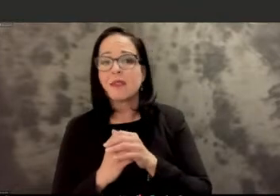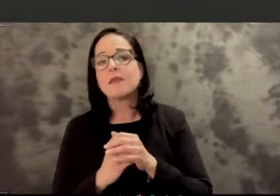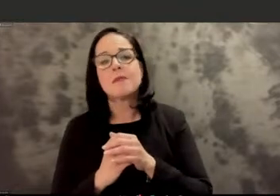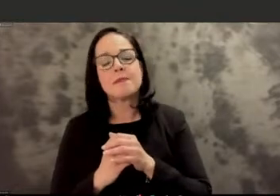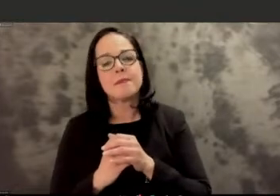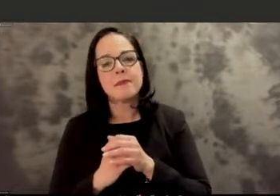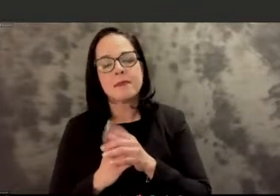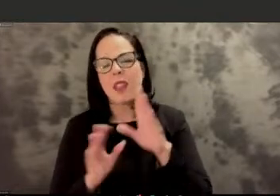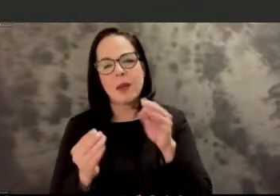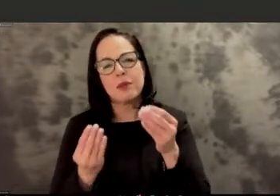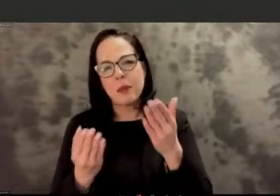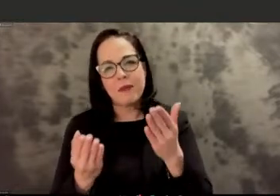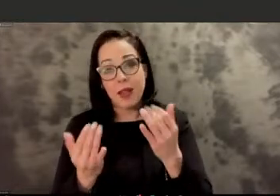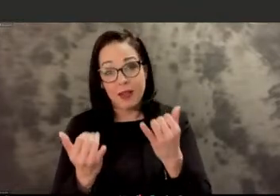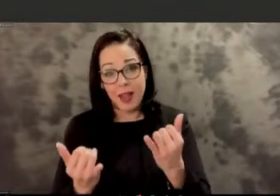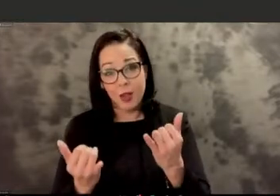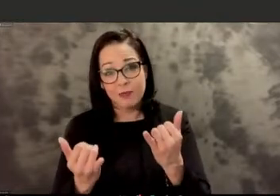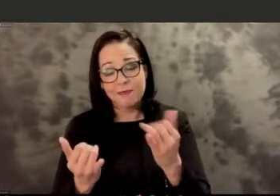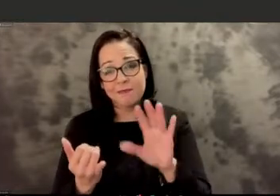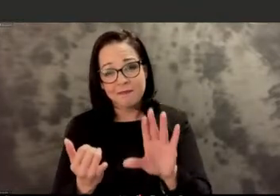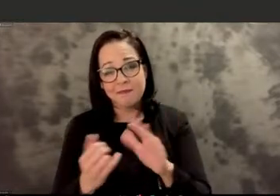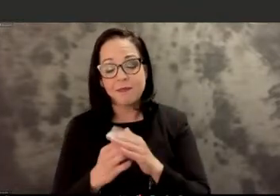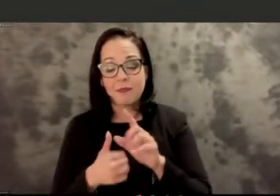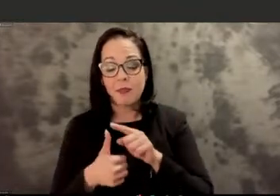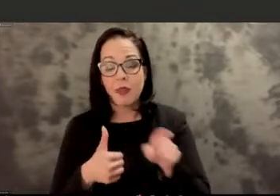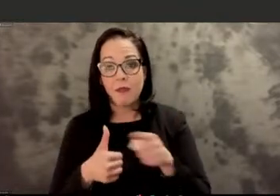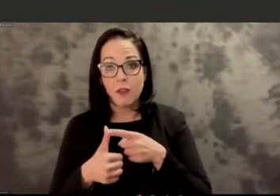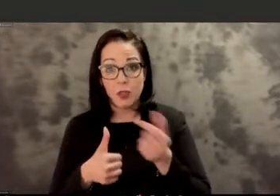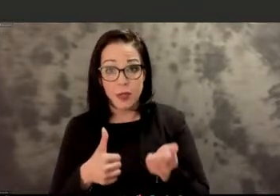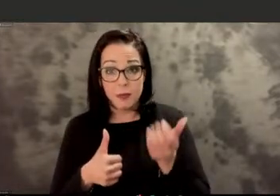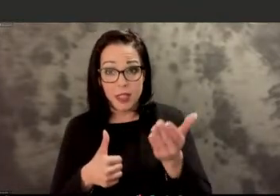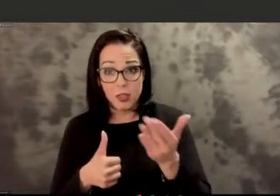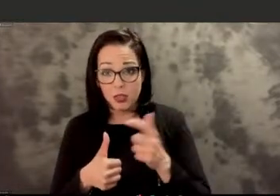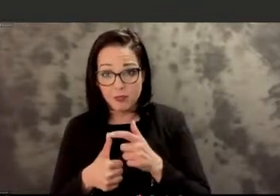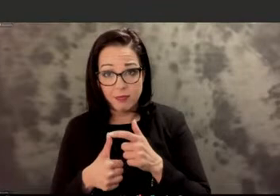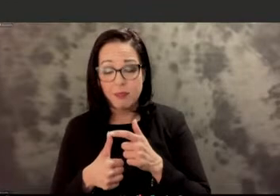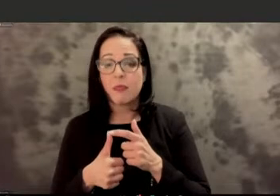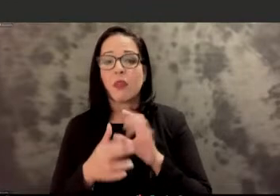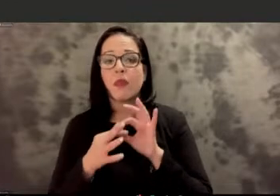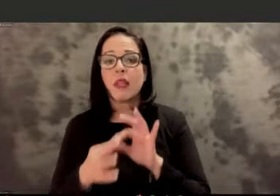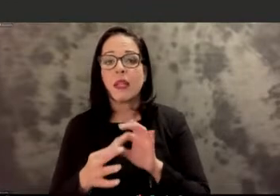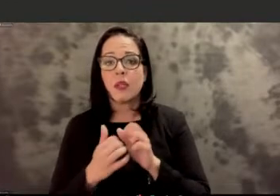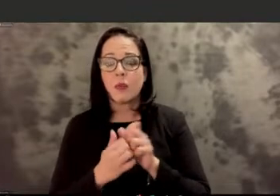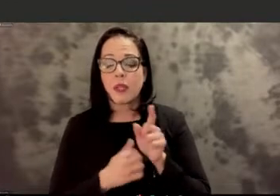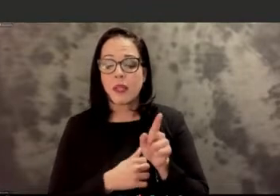going to provide those right now. Number one, with regards to